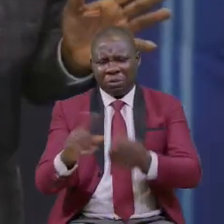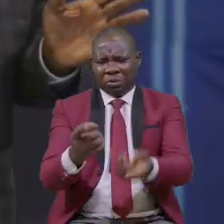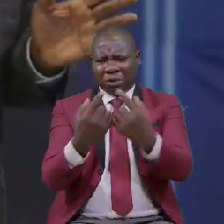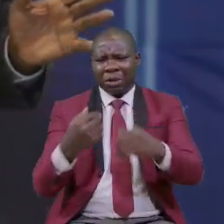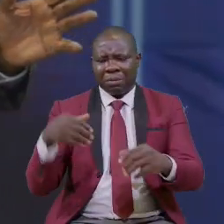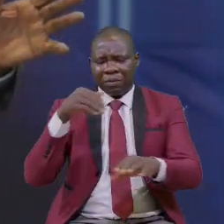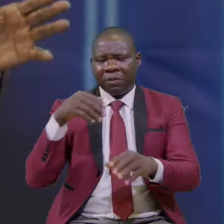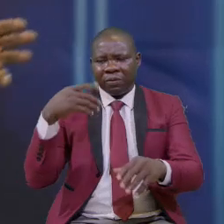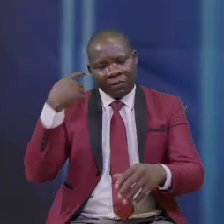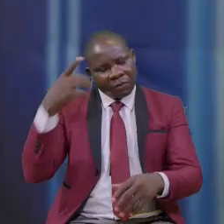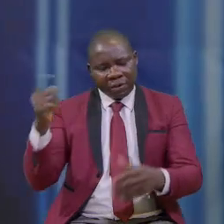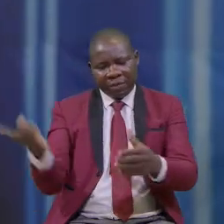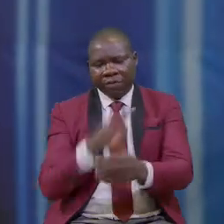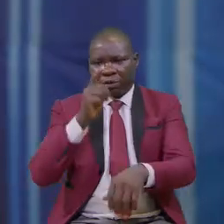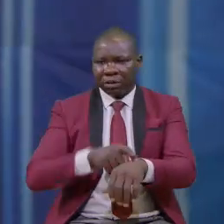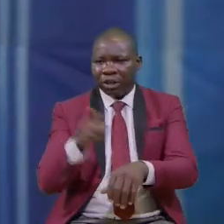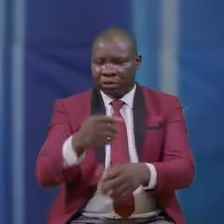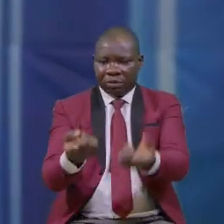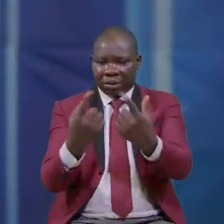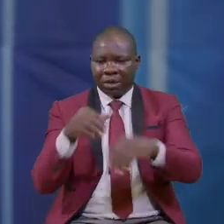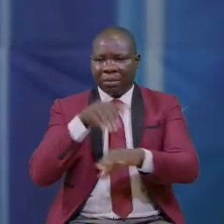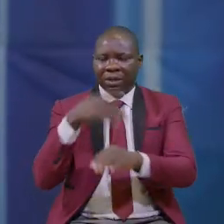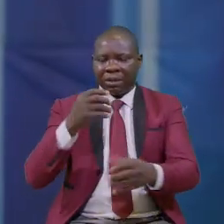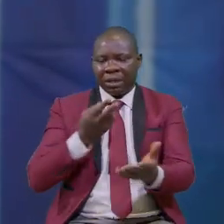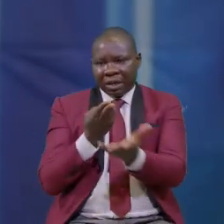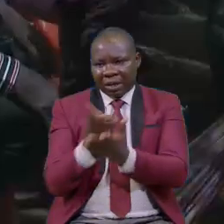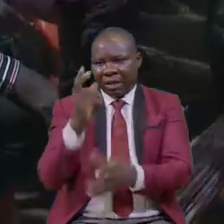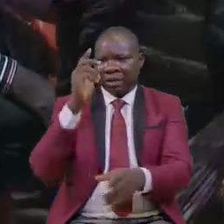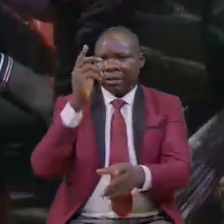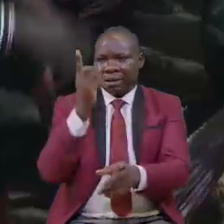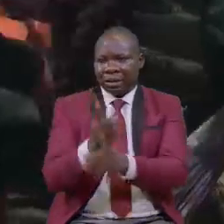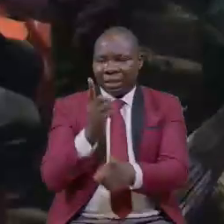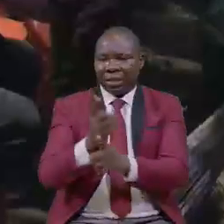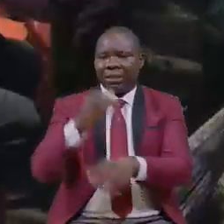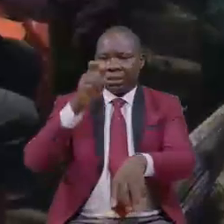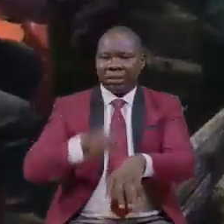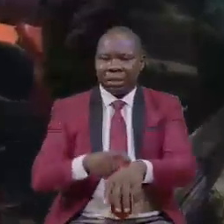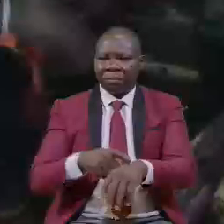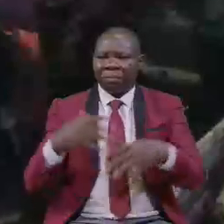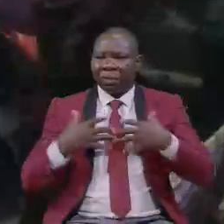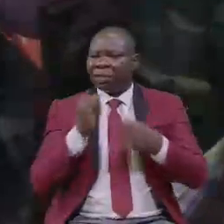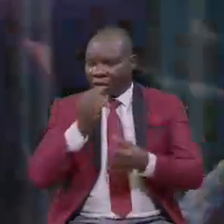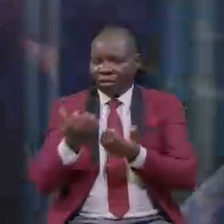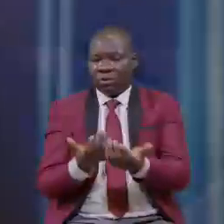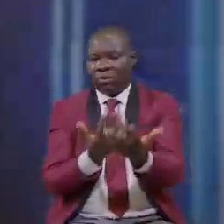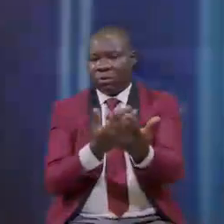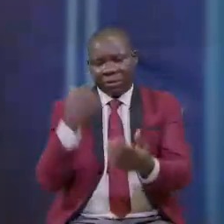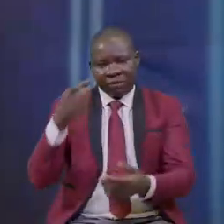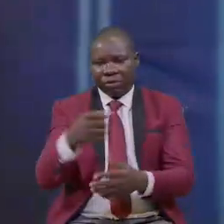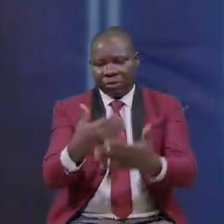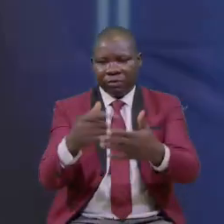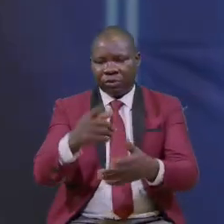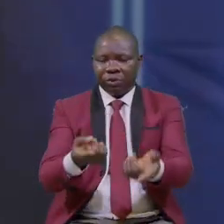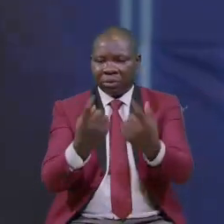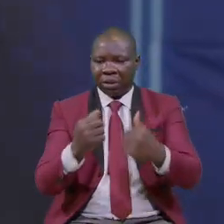right time. Healing was prepared for you by the Lord before you came. And he's going to give you tonight